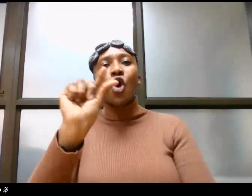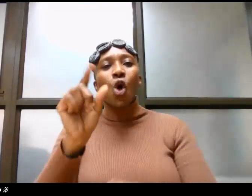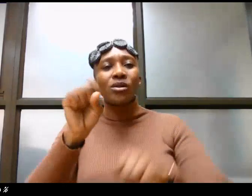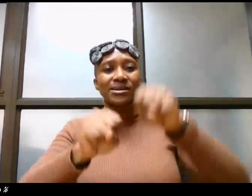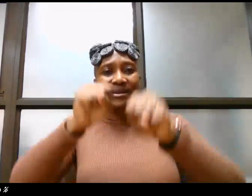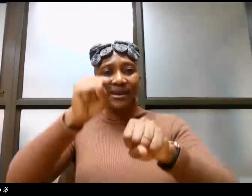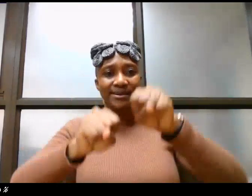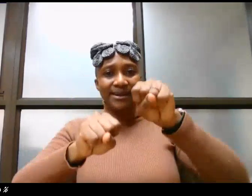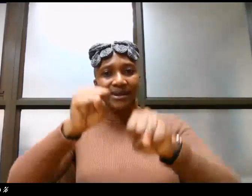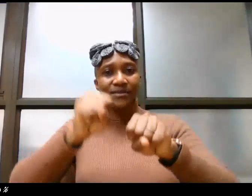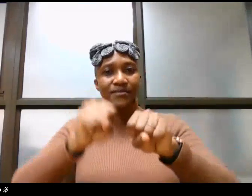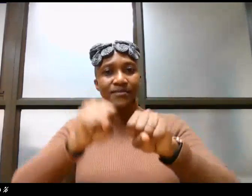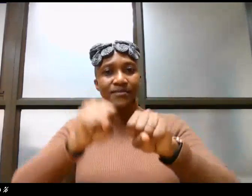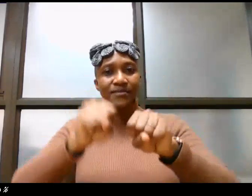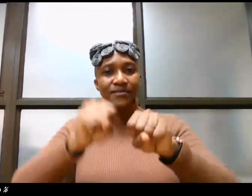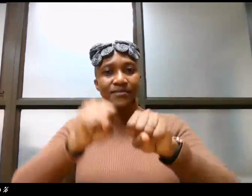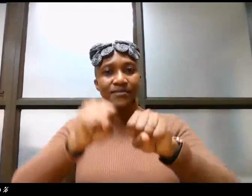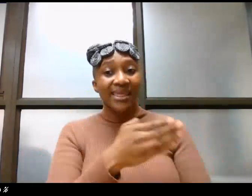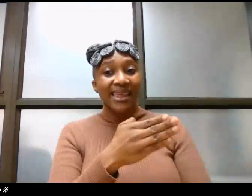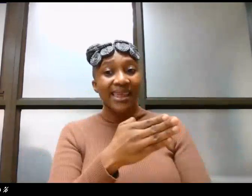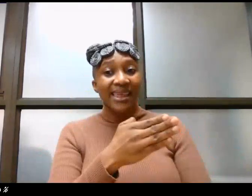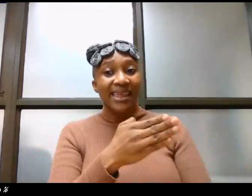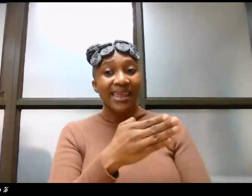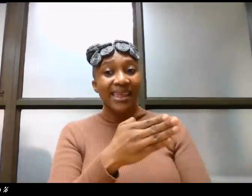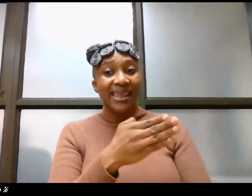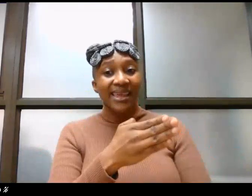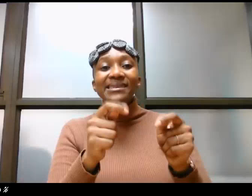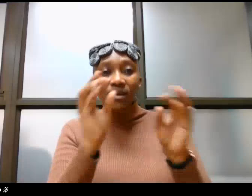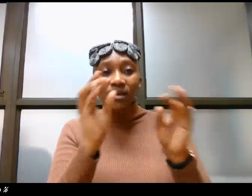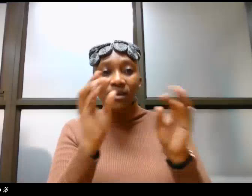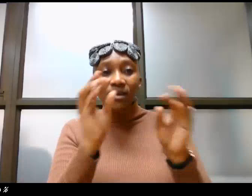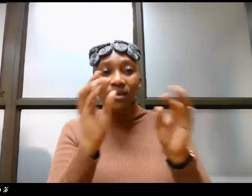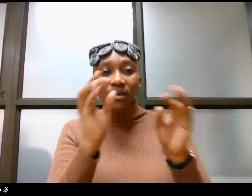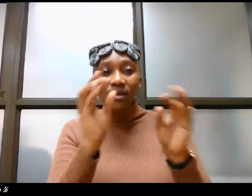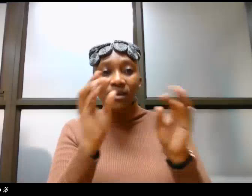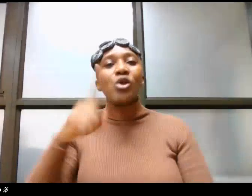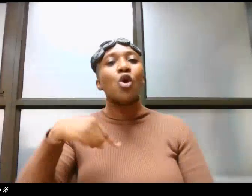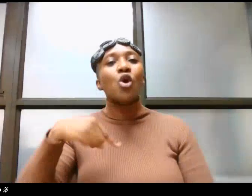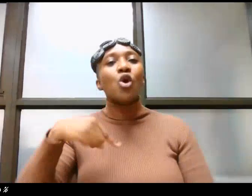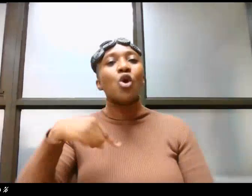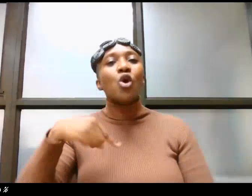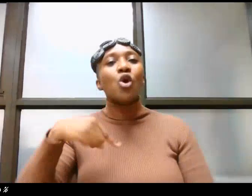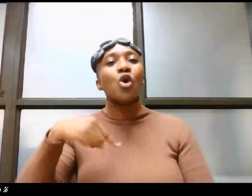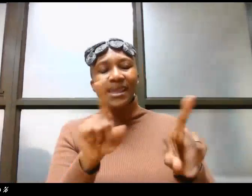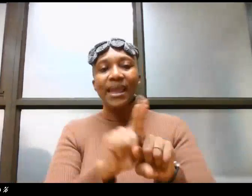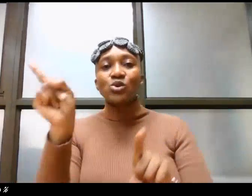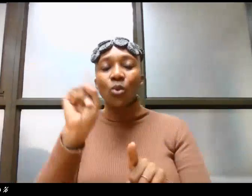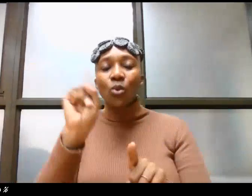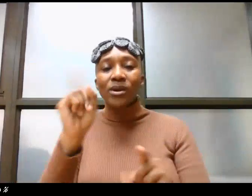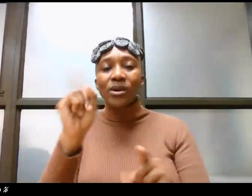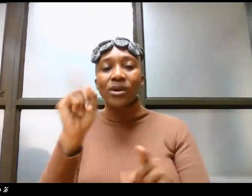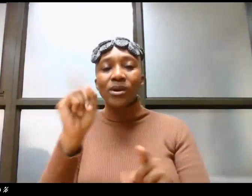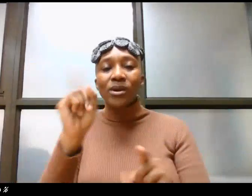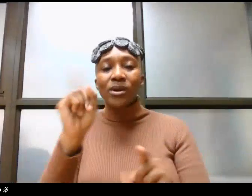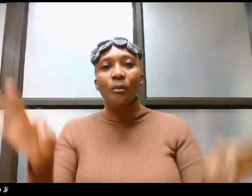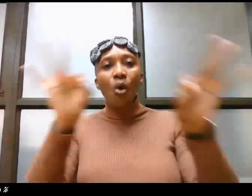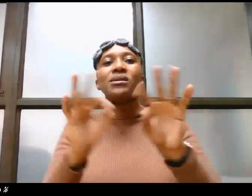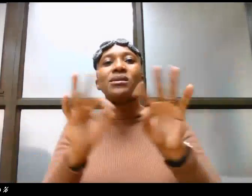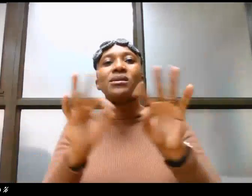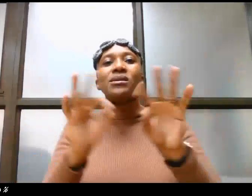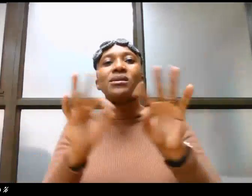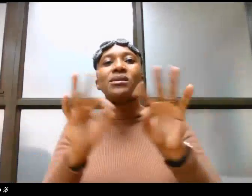which is not tested, is always regarded as something that's not important and something that is a